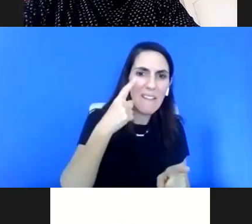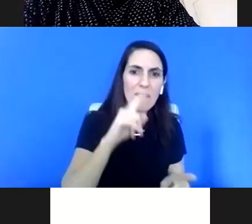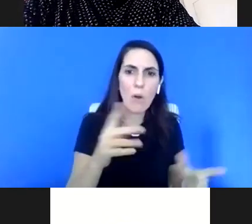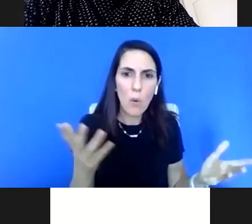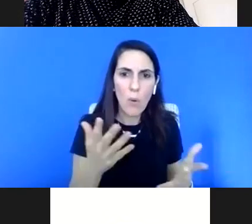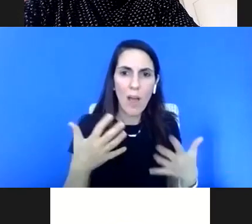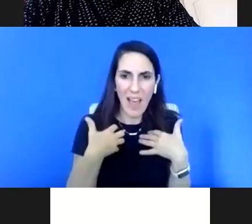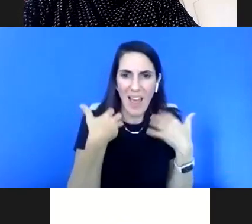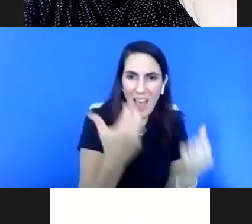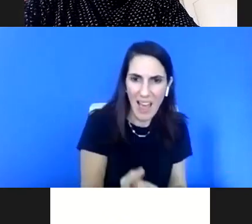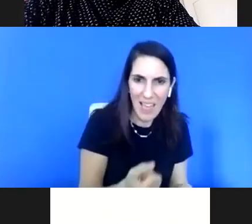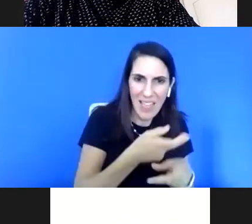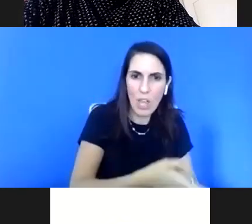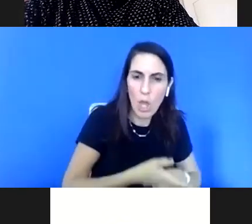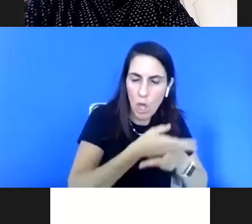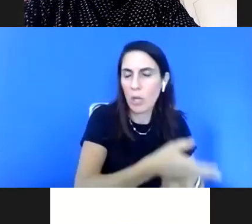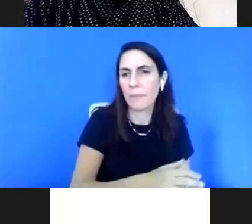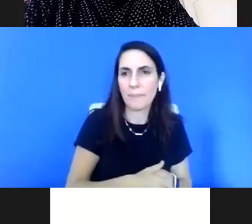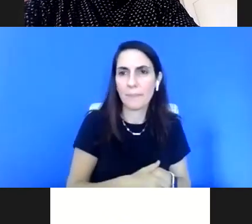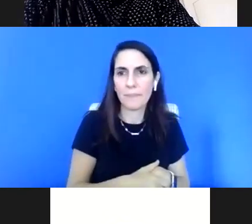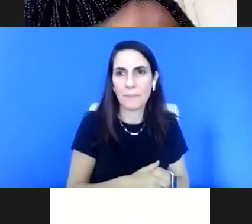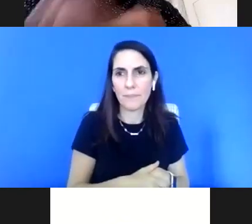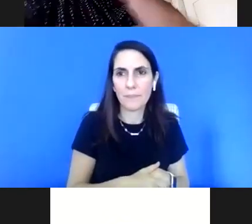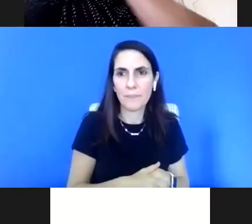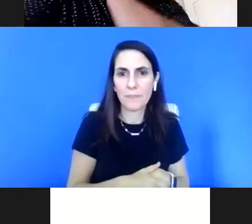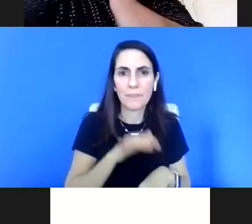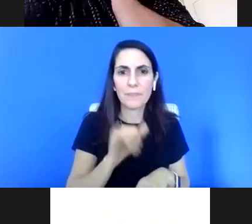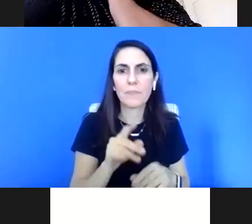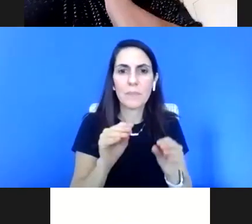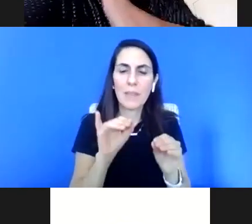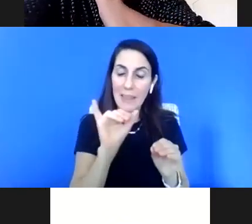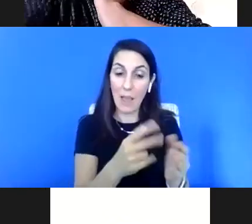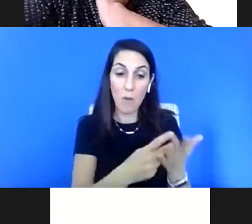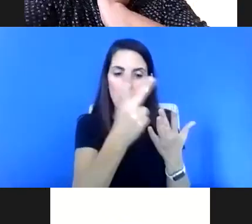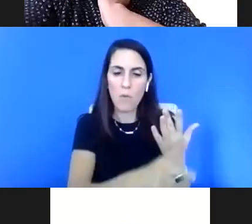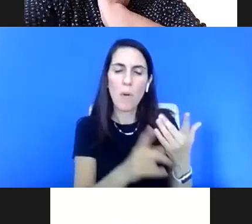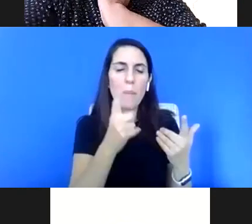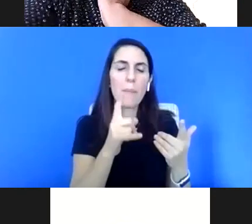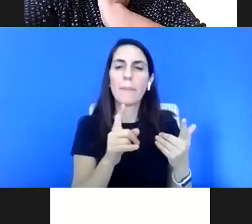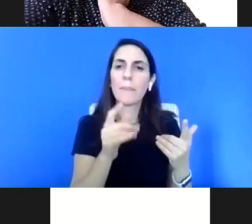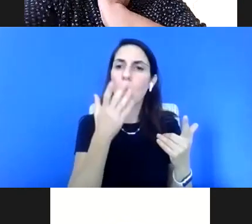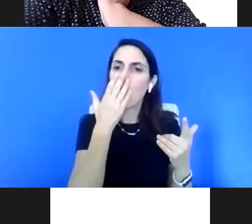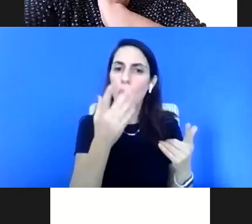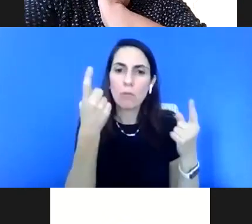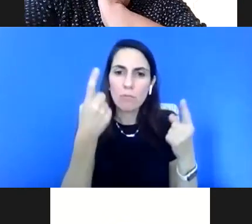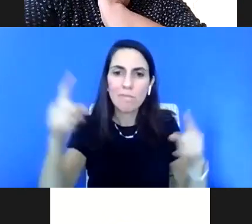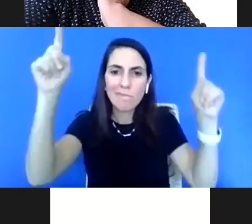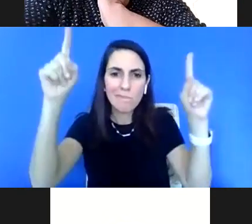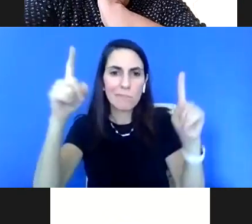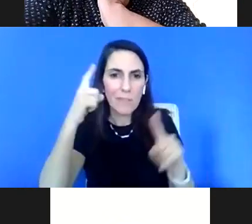care and it is more tailored and more effective to an individual instead of